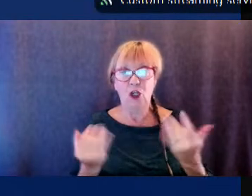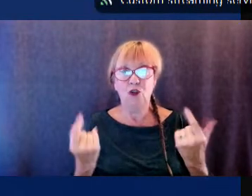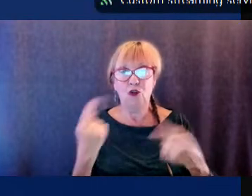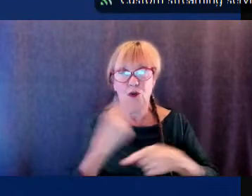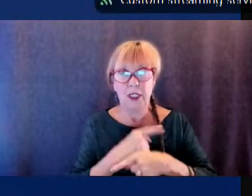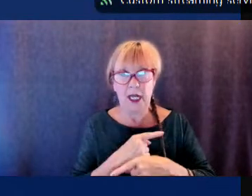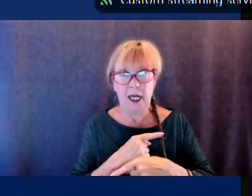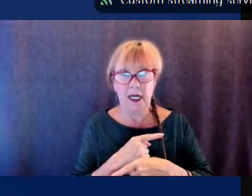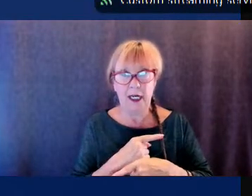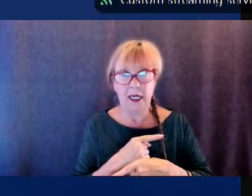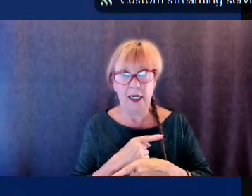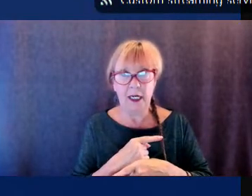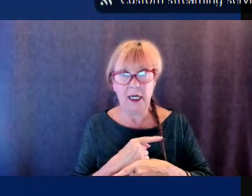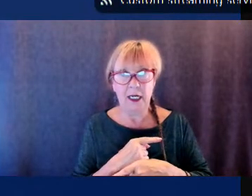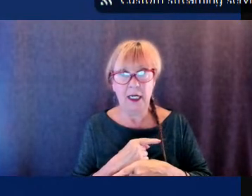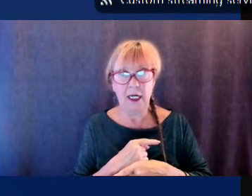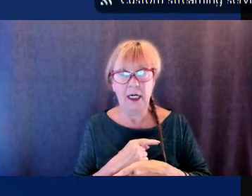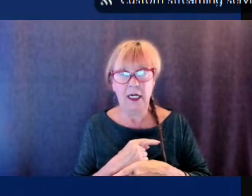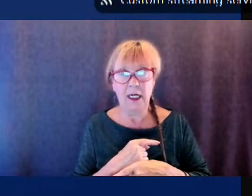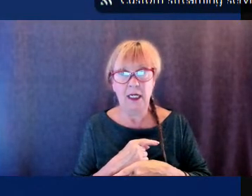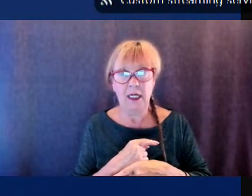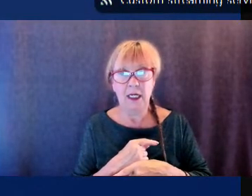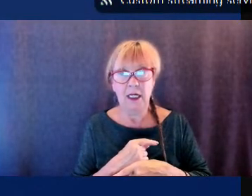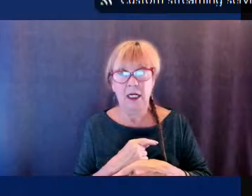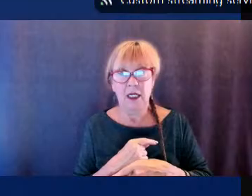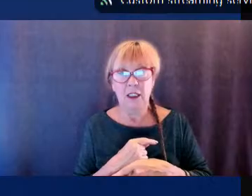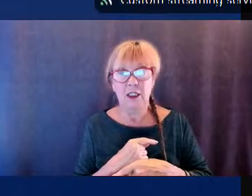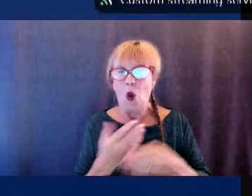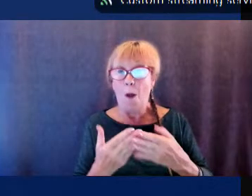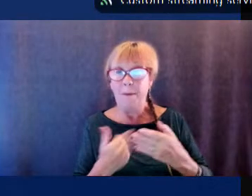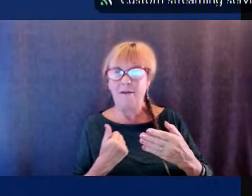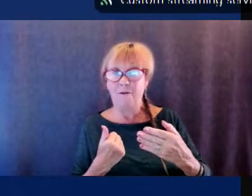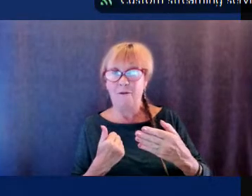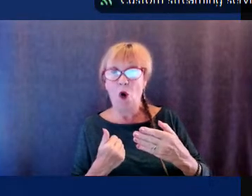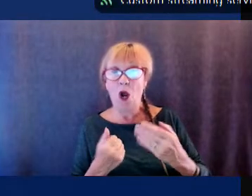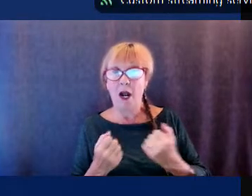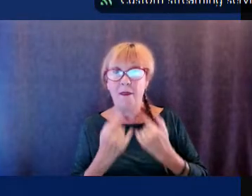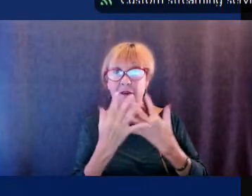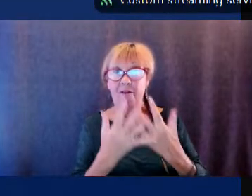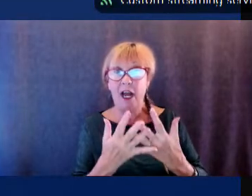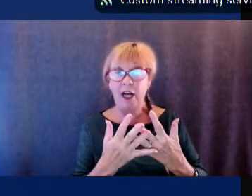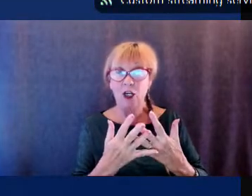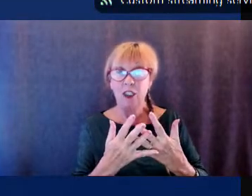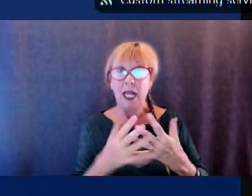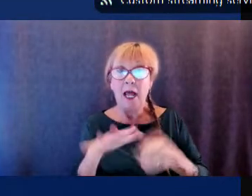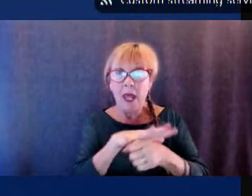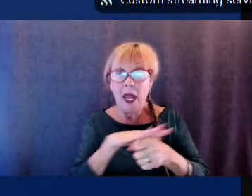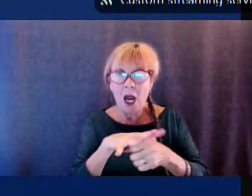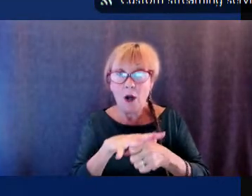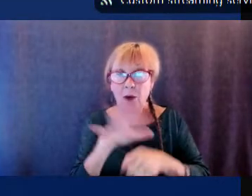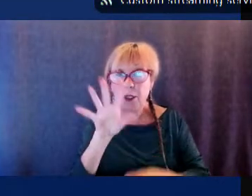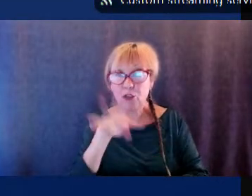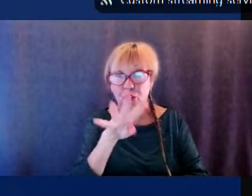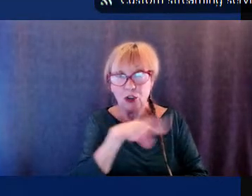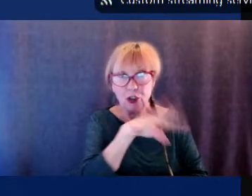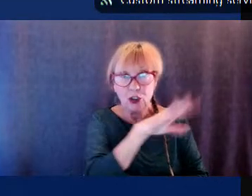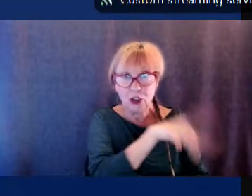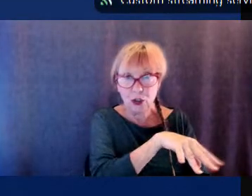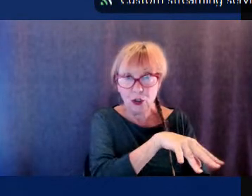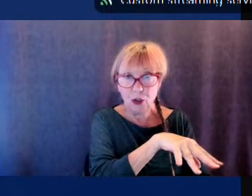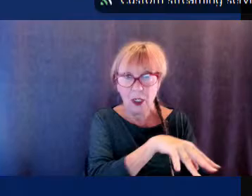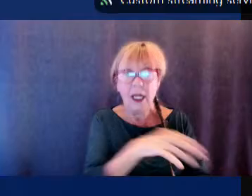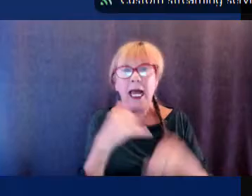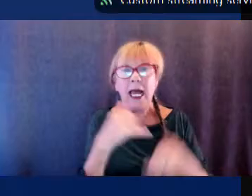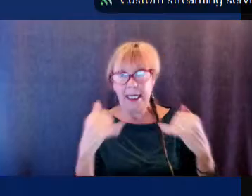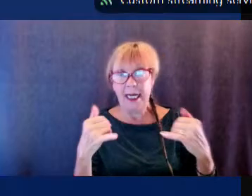what the zone was looking like before the fires. And then we expanded, as you can see on the north side of the map